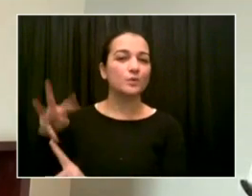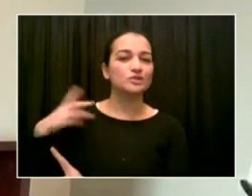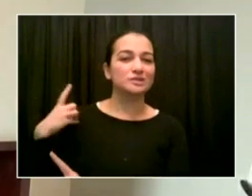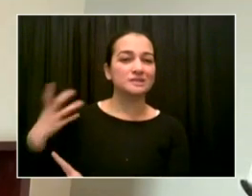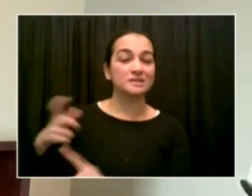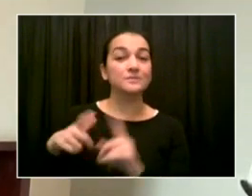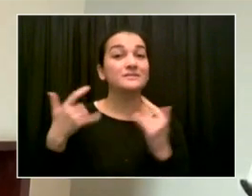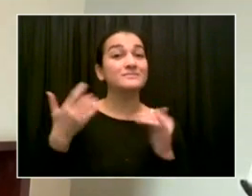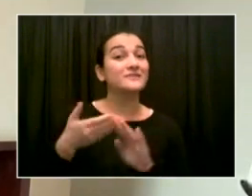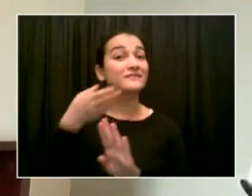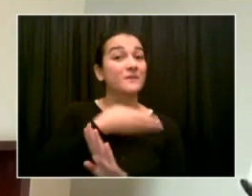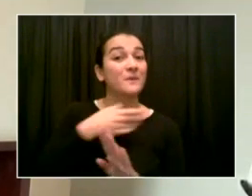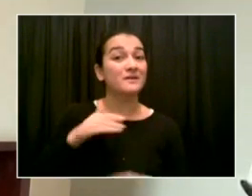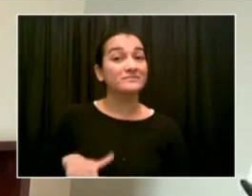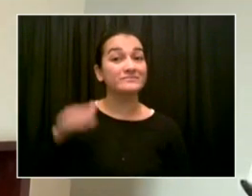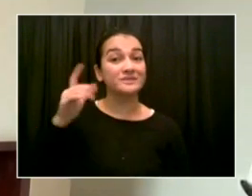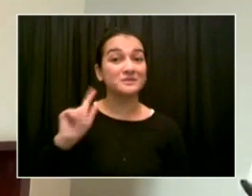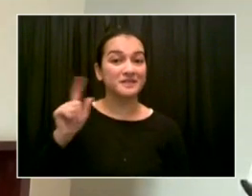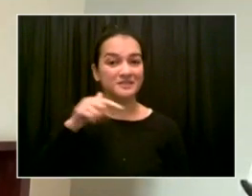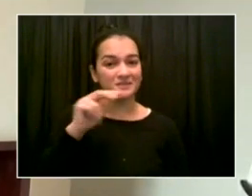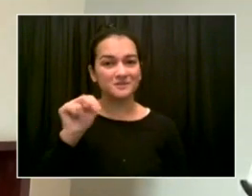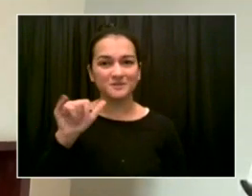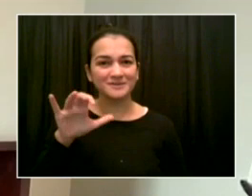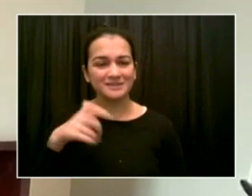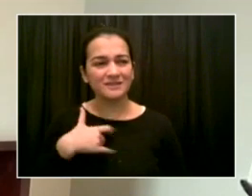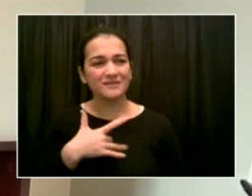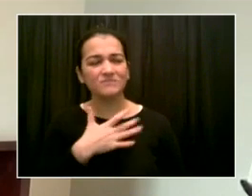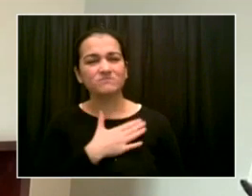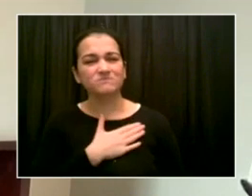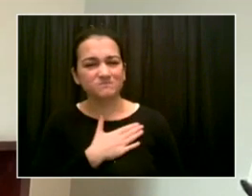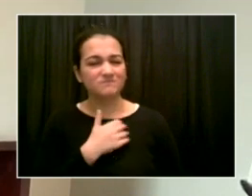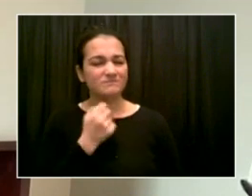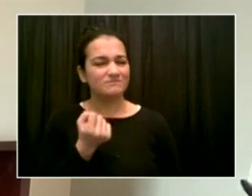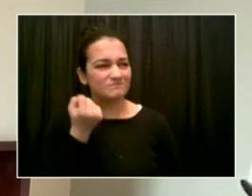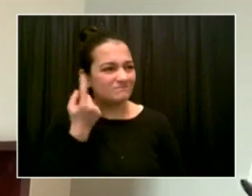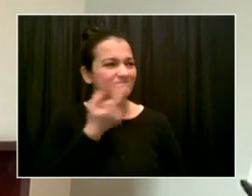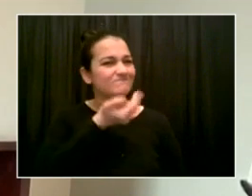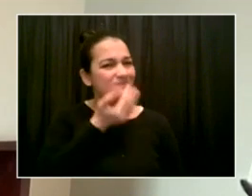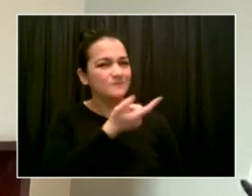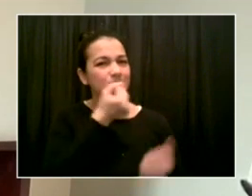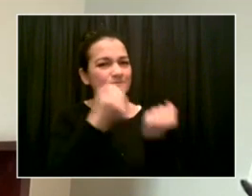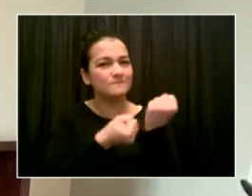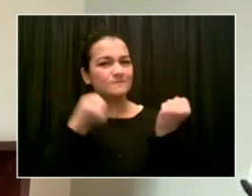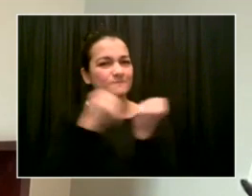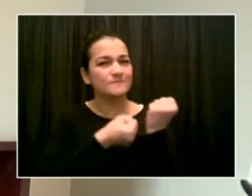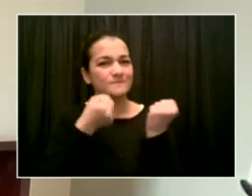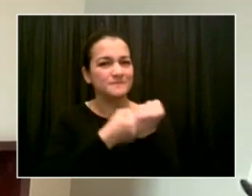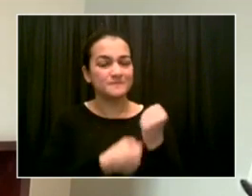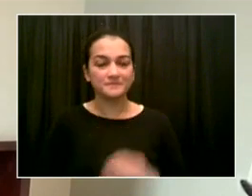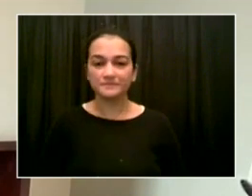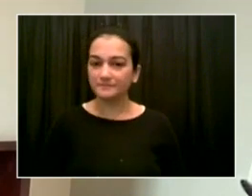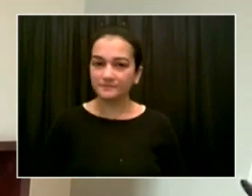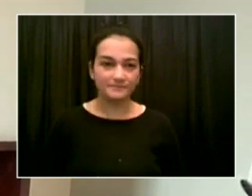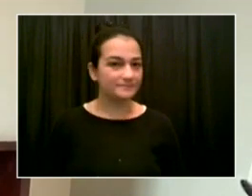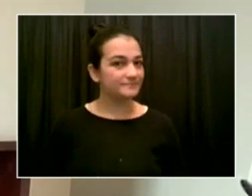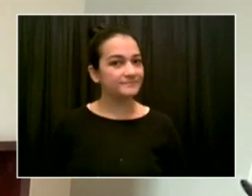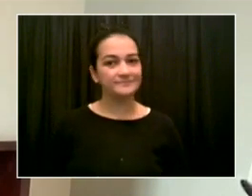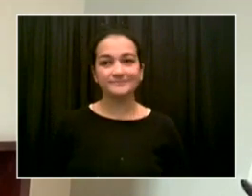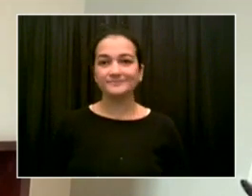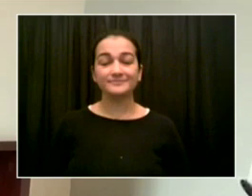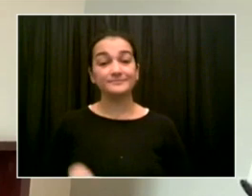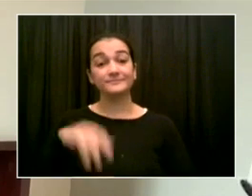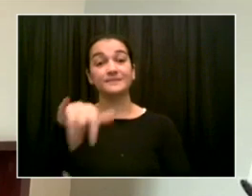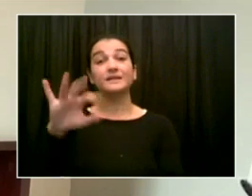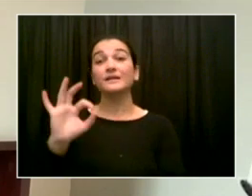mental health crisis need and deserve a mental health crisis response. Too often, they end up encountering, rather